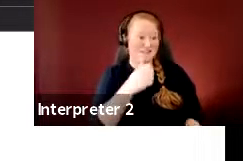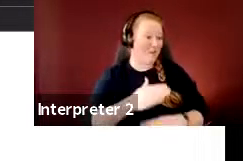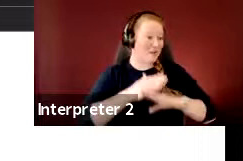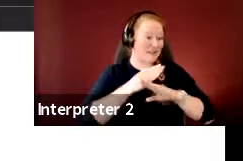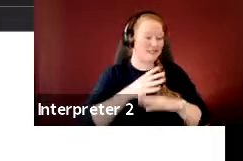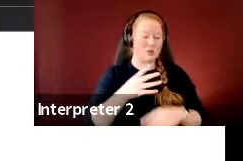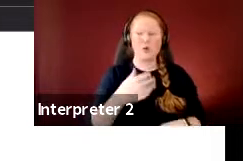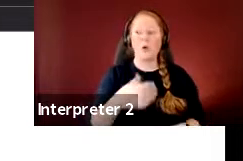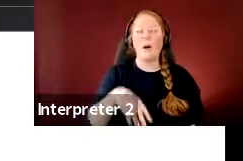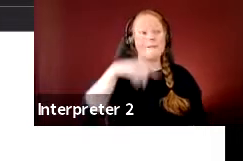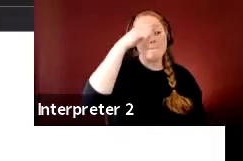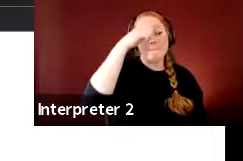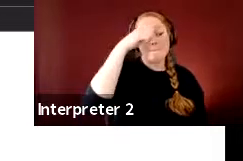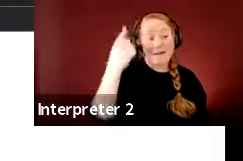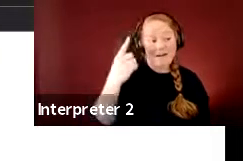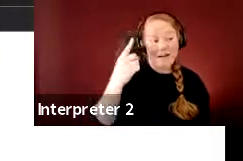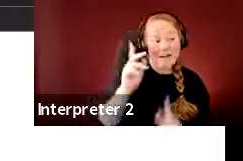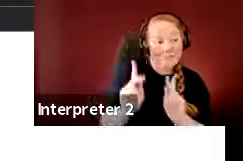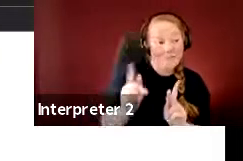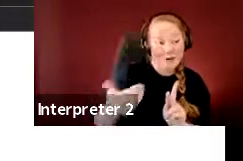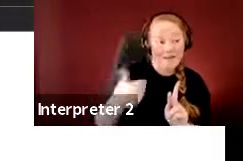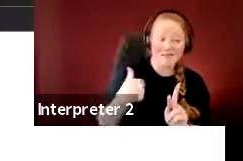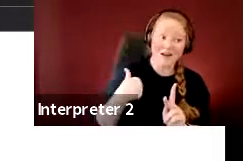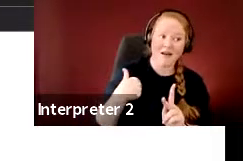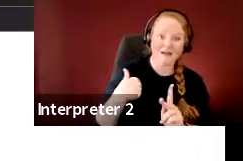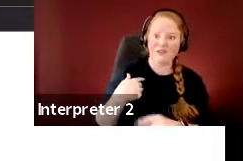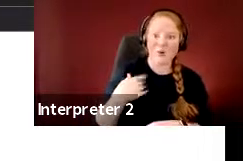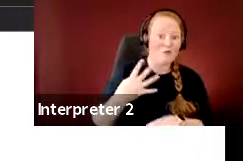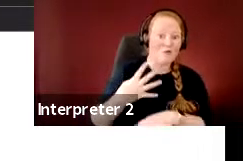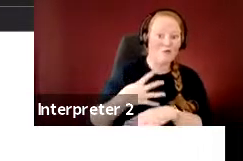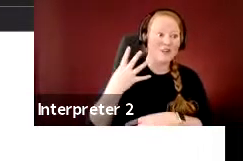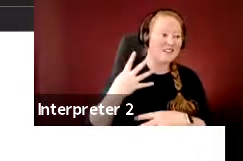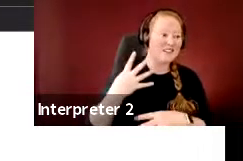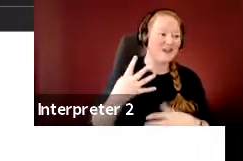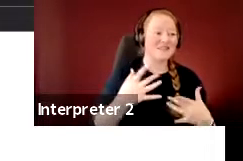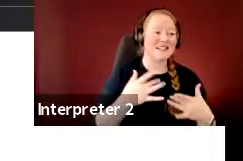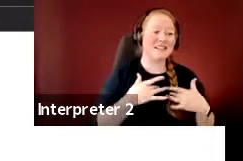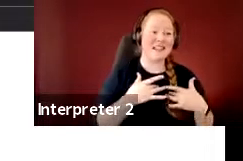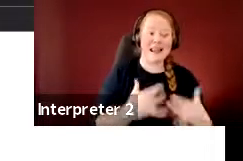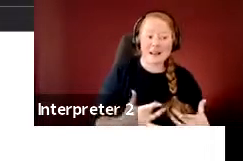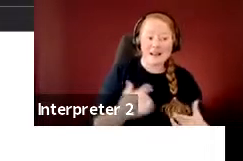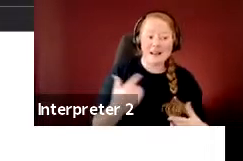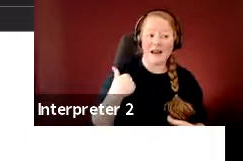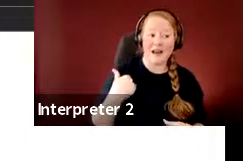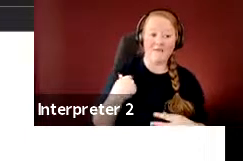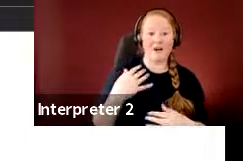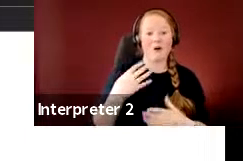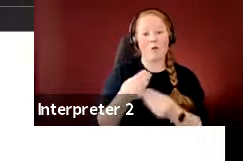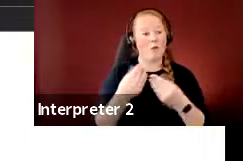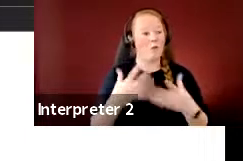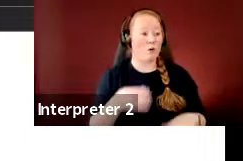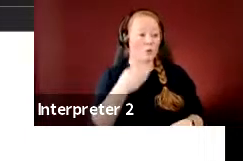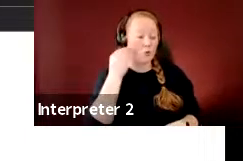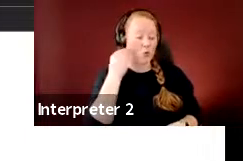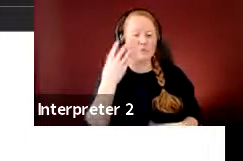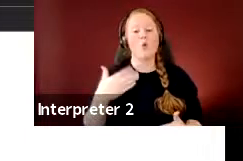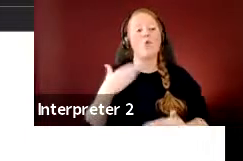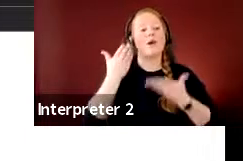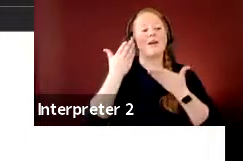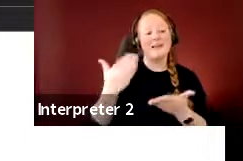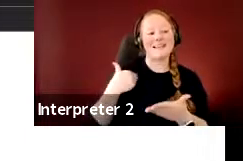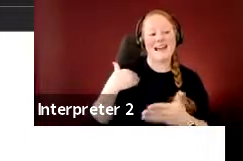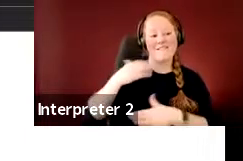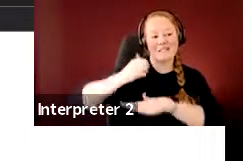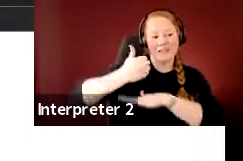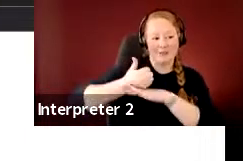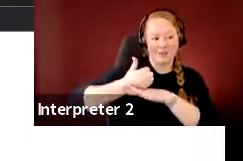4 times as likely to be homeless as white residents. So our recommendations are that there be an establishment of an intentional